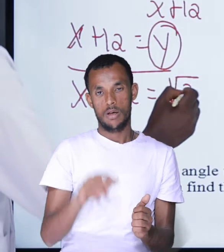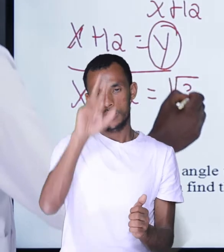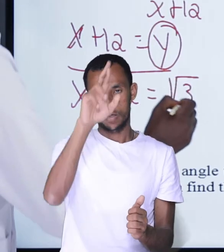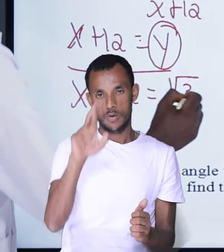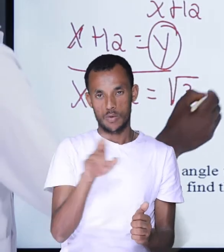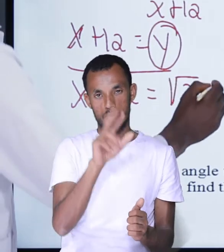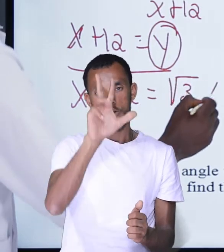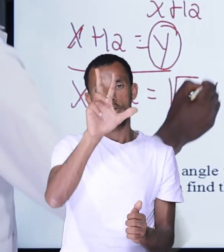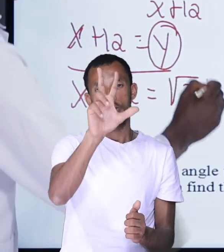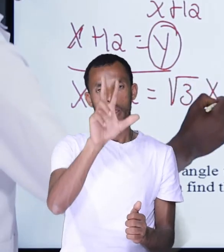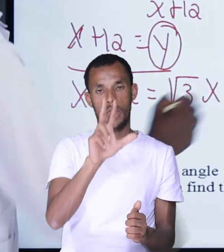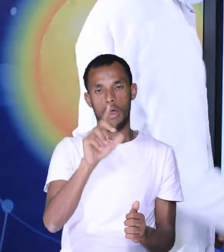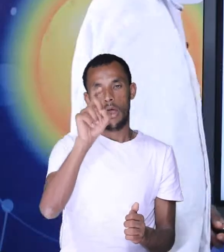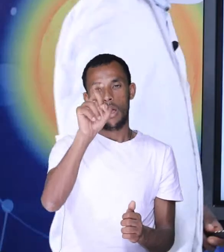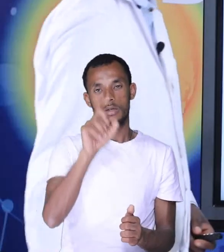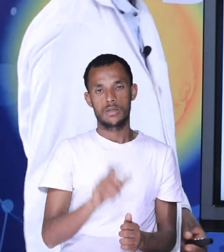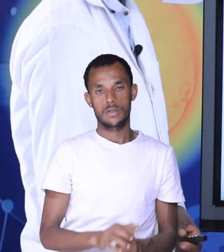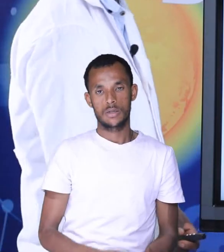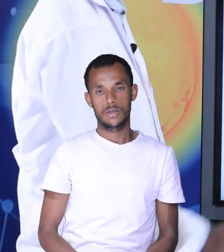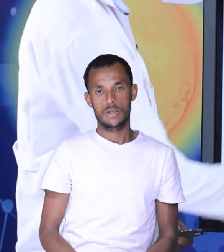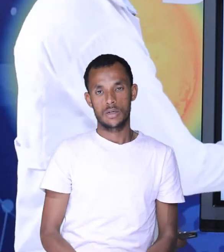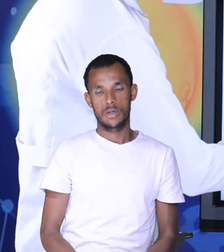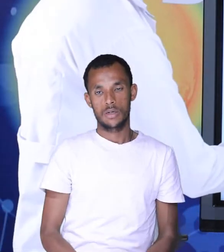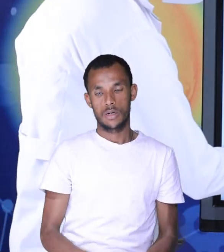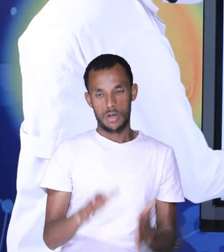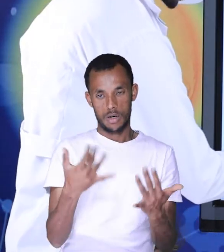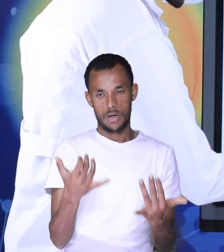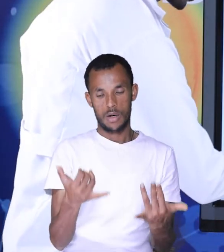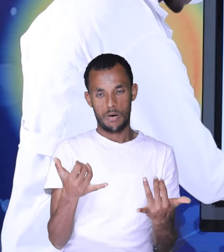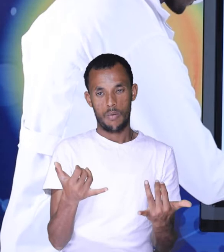root of 3x. Now